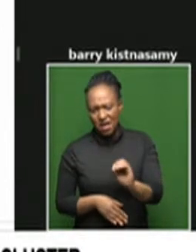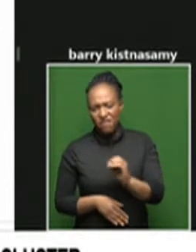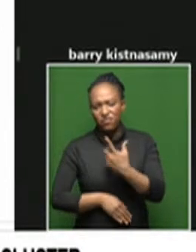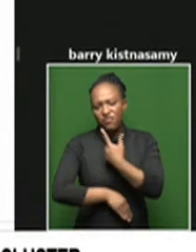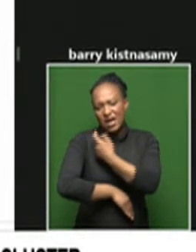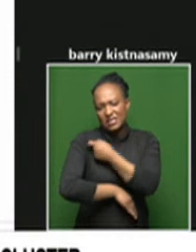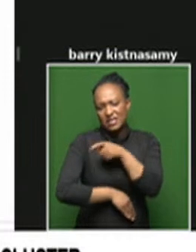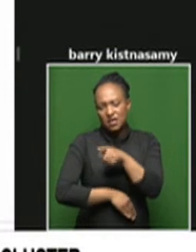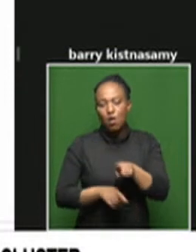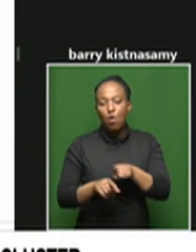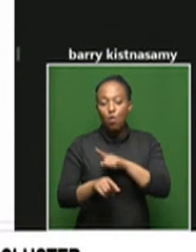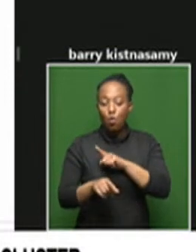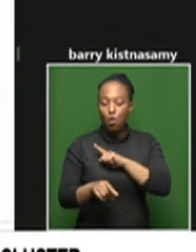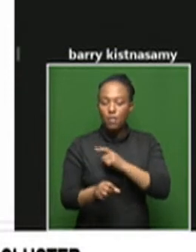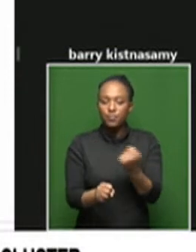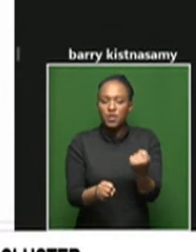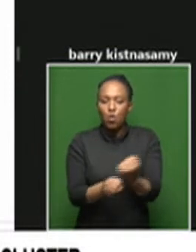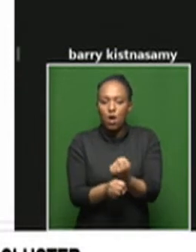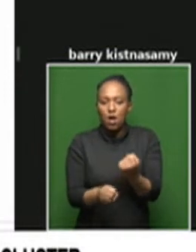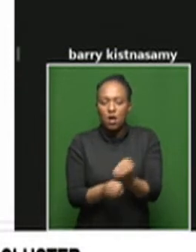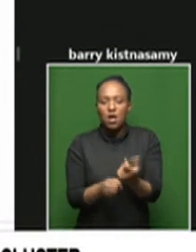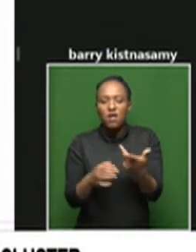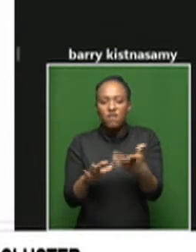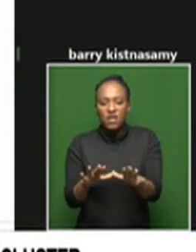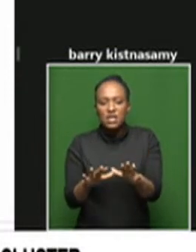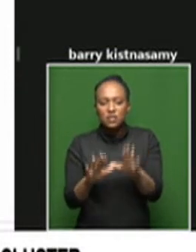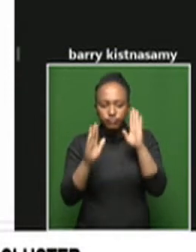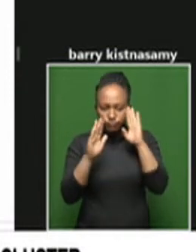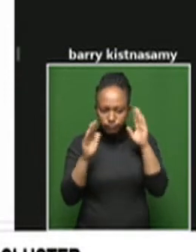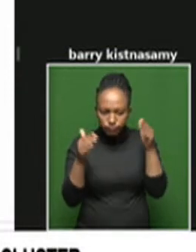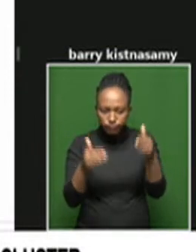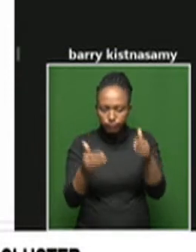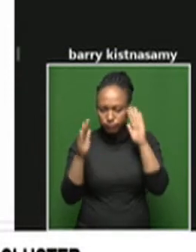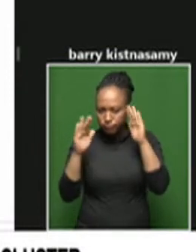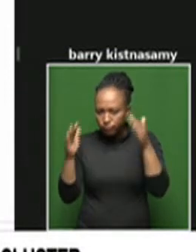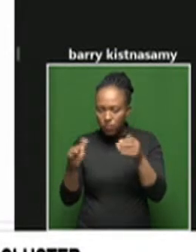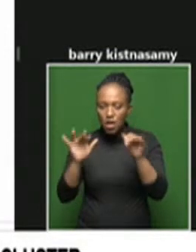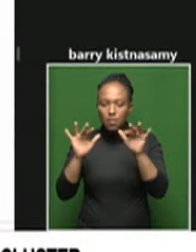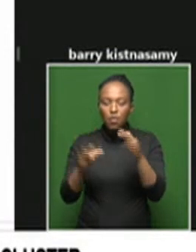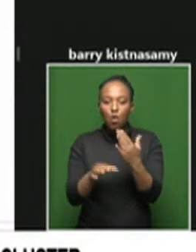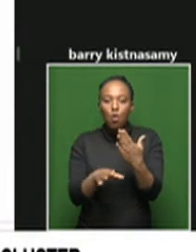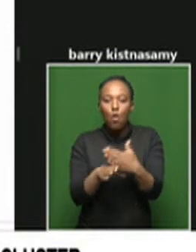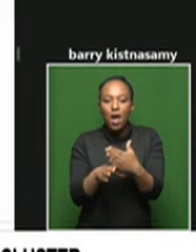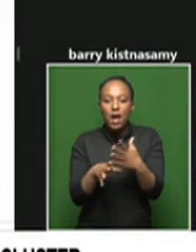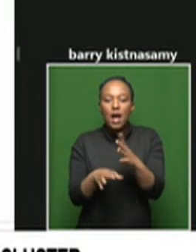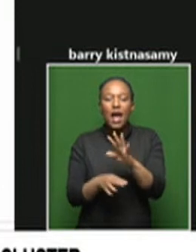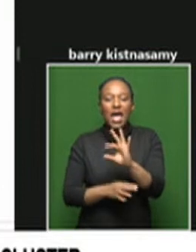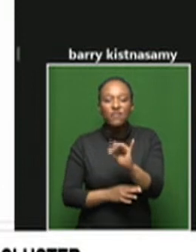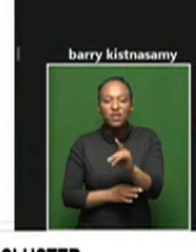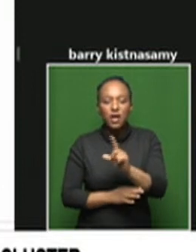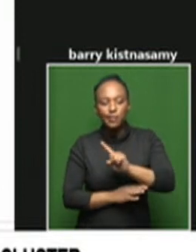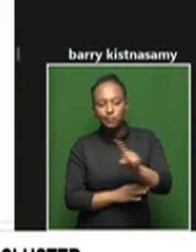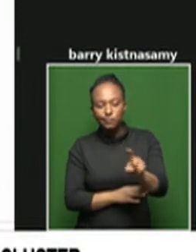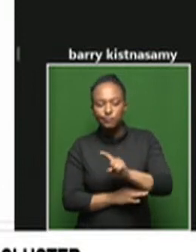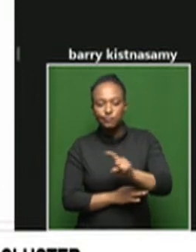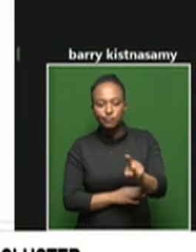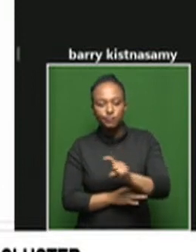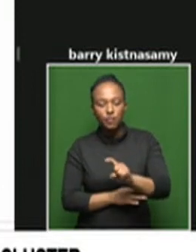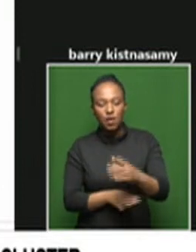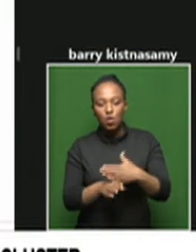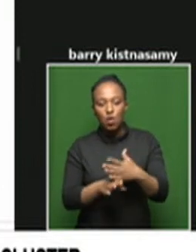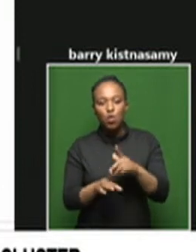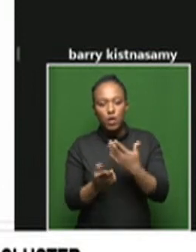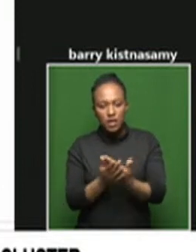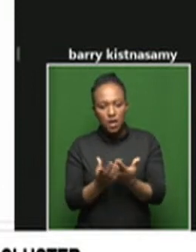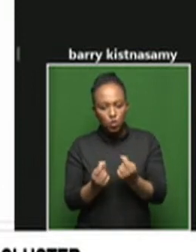notwithstanding substantive work being done on what are called closed sites, because we have a captive population. Workers come to work every day, and we can deliver services,